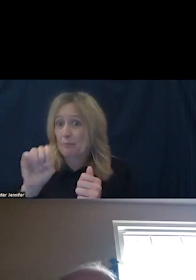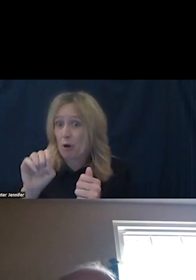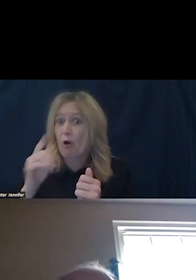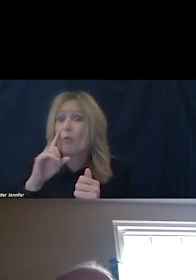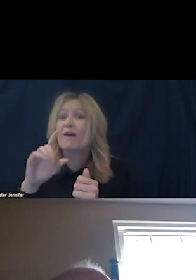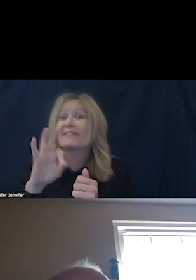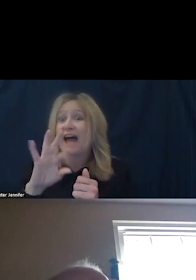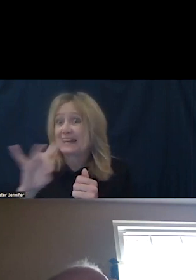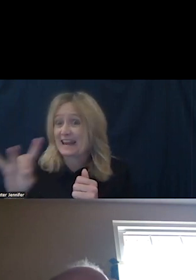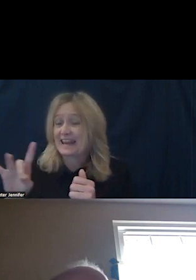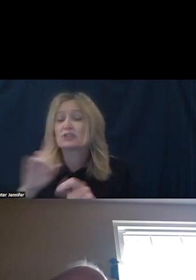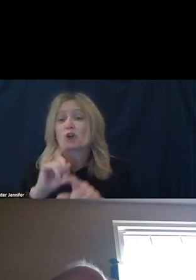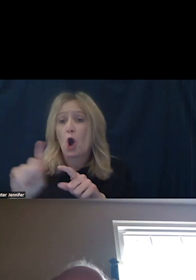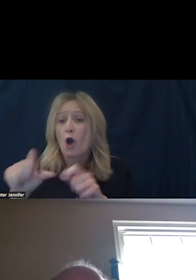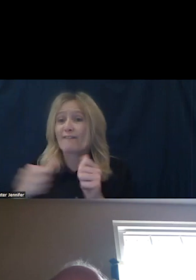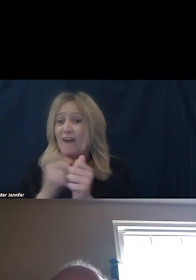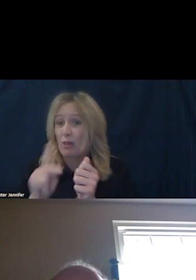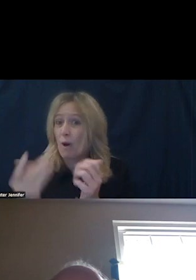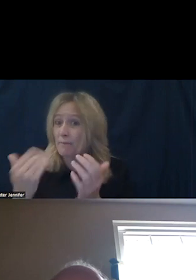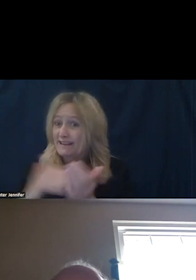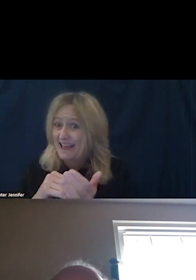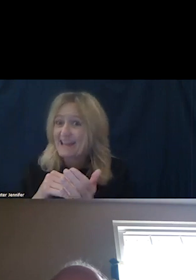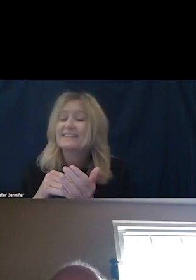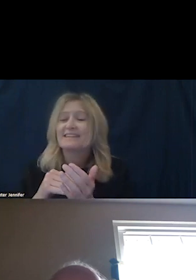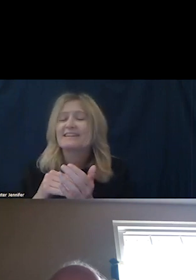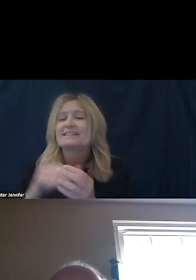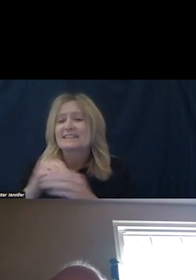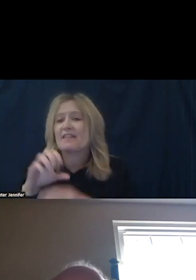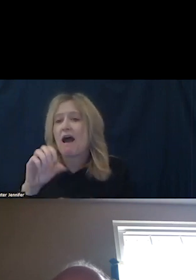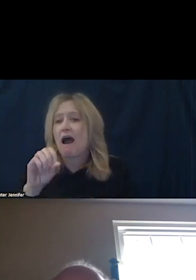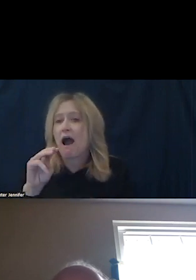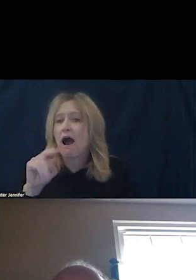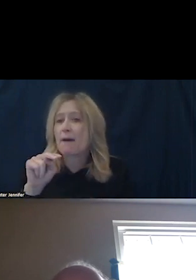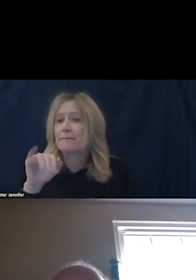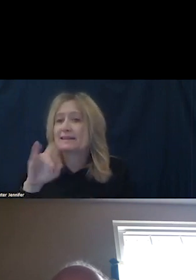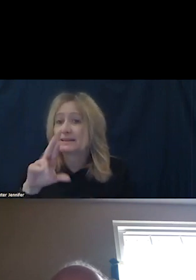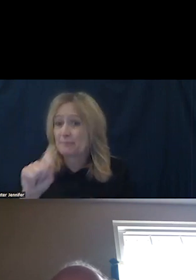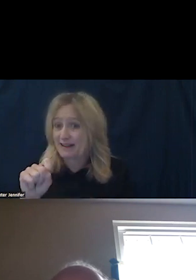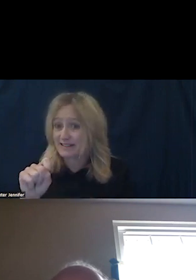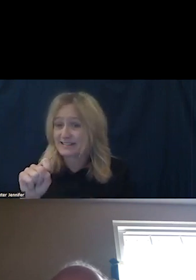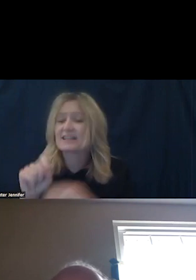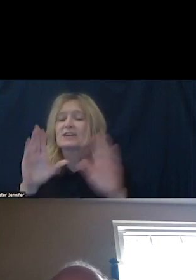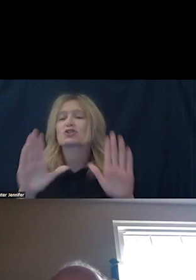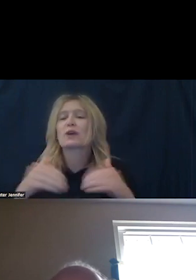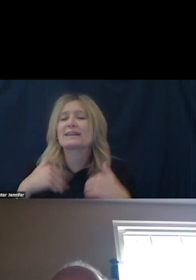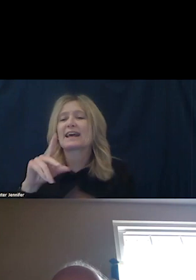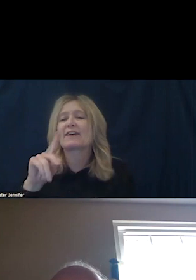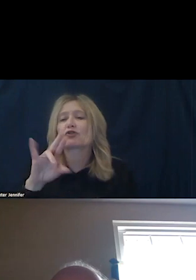language on follow-up that is in the omnibus. And it's great to have Kirsten Baronio